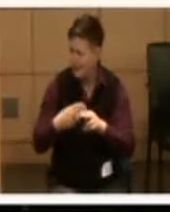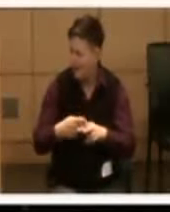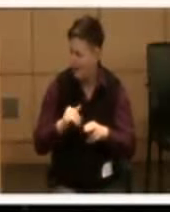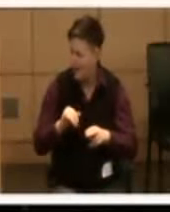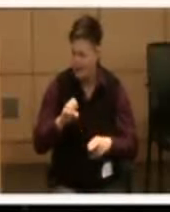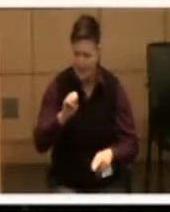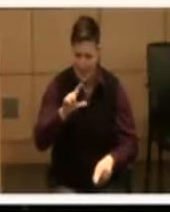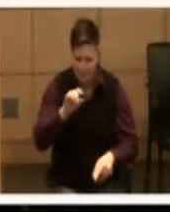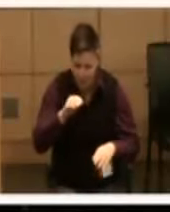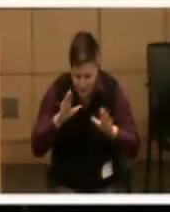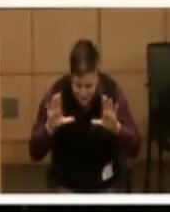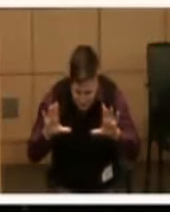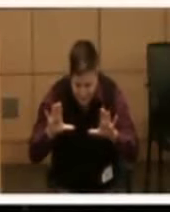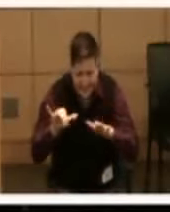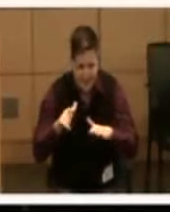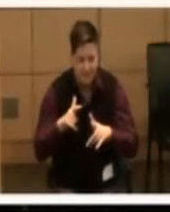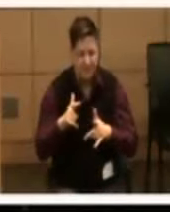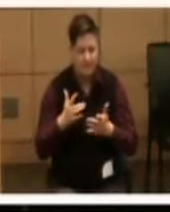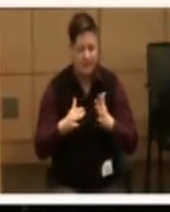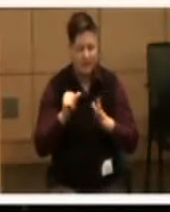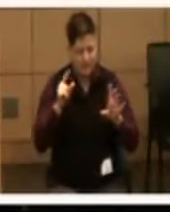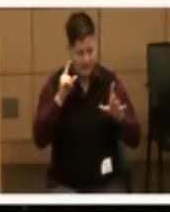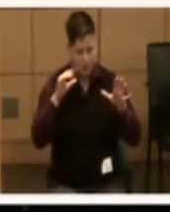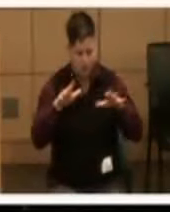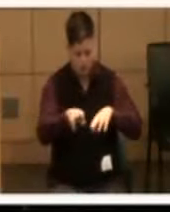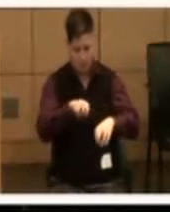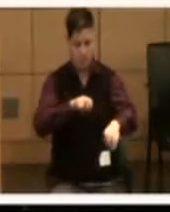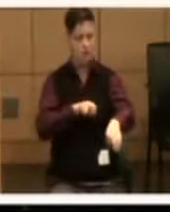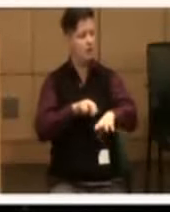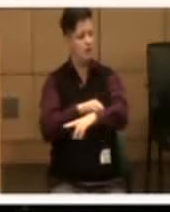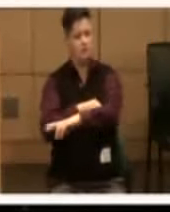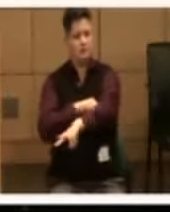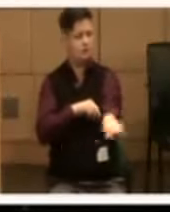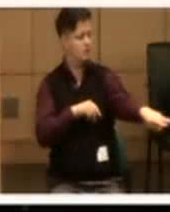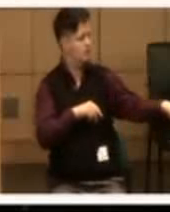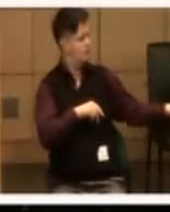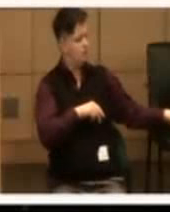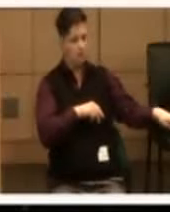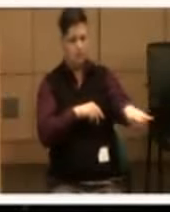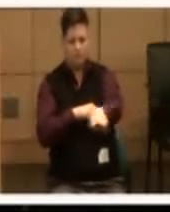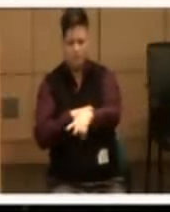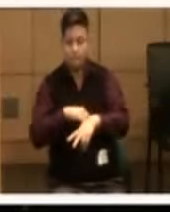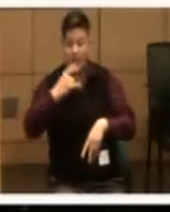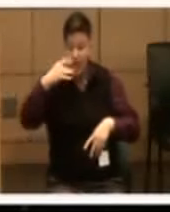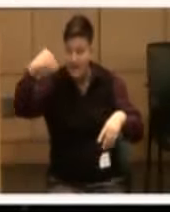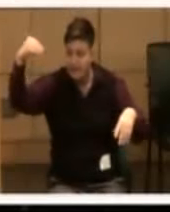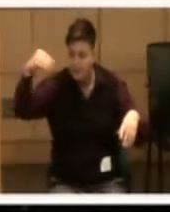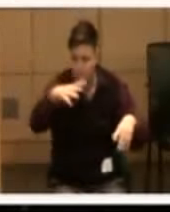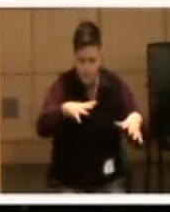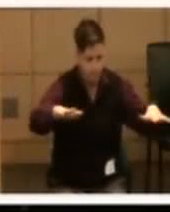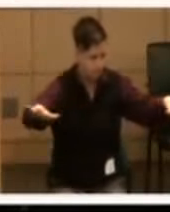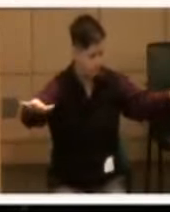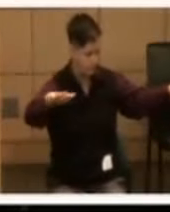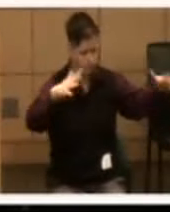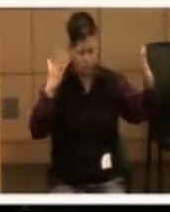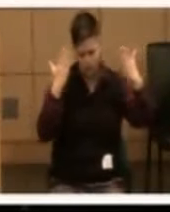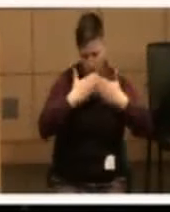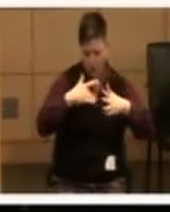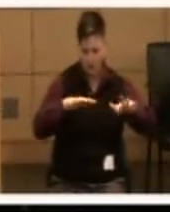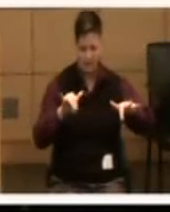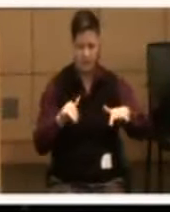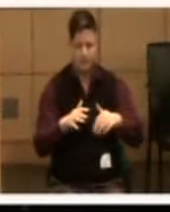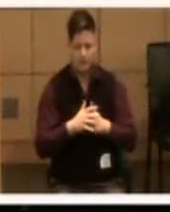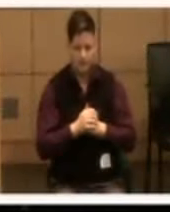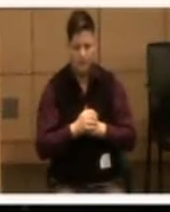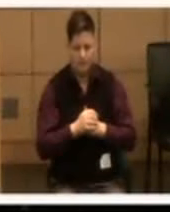focus. Taking in, where the good lighting is and mm-hmm. all that. Lighting is another issue. So,